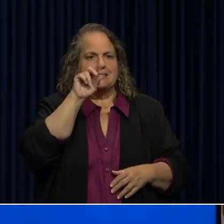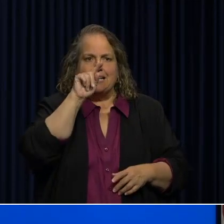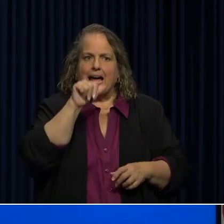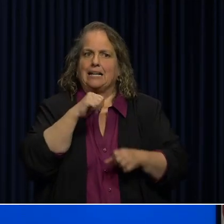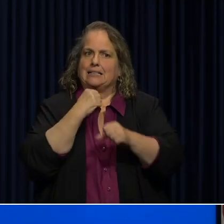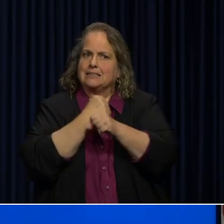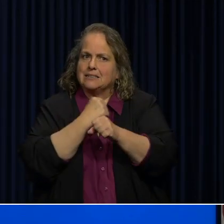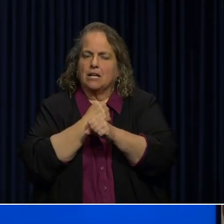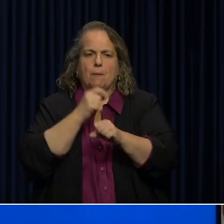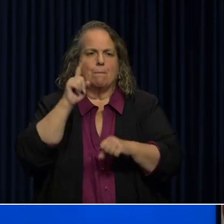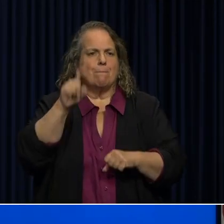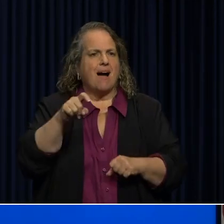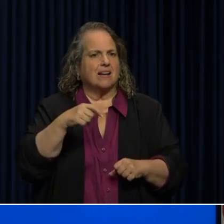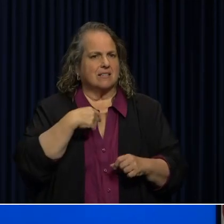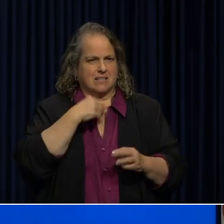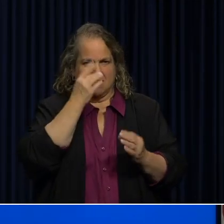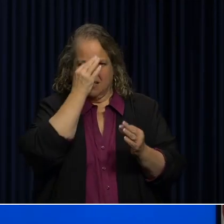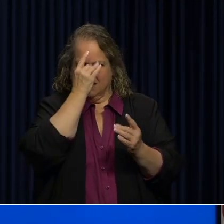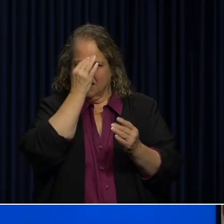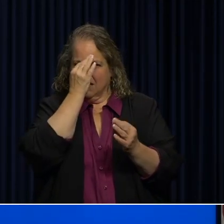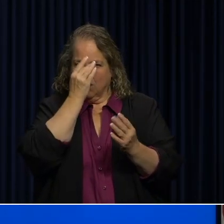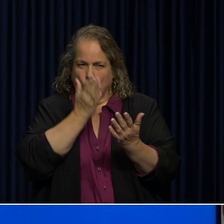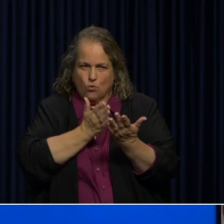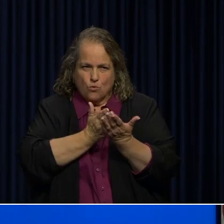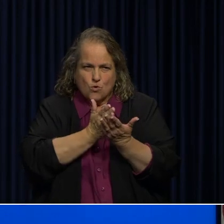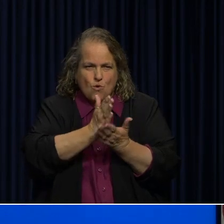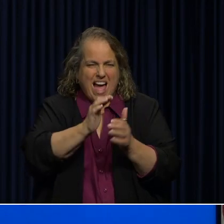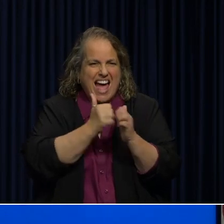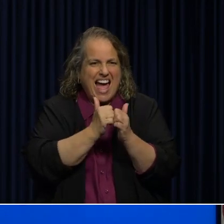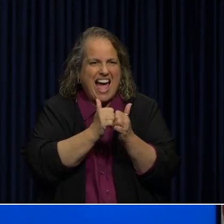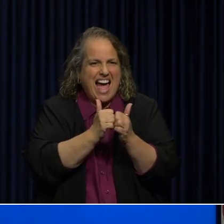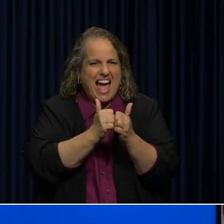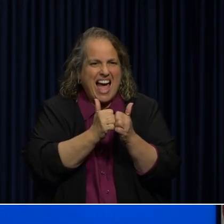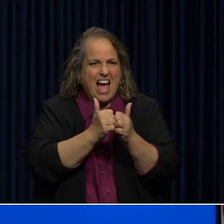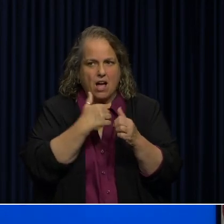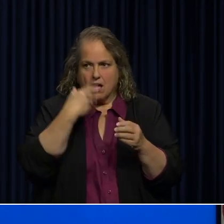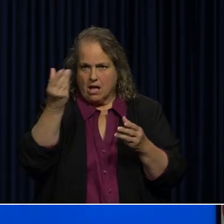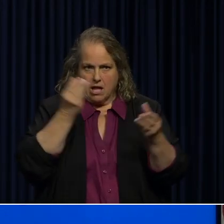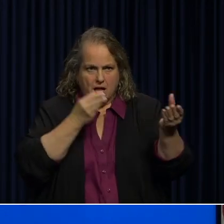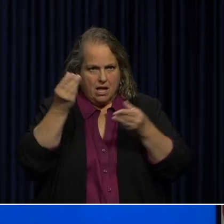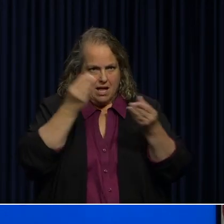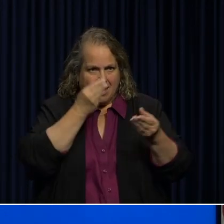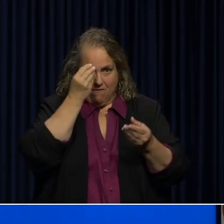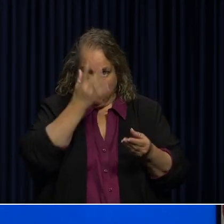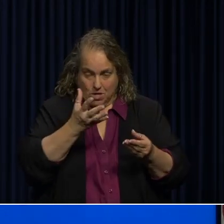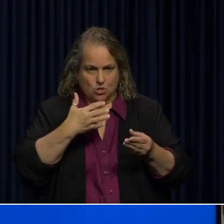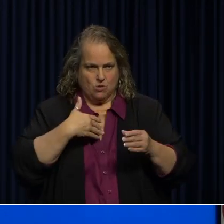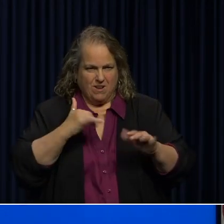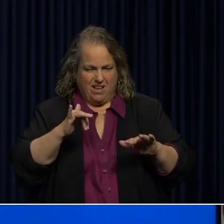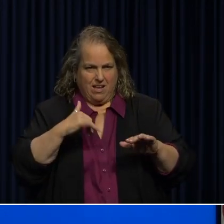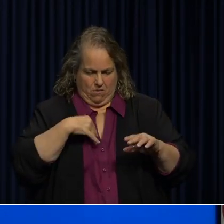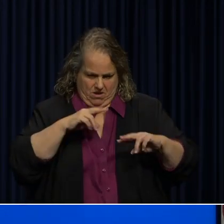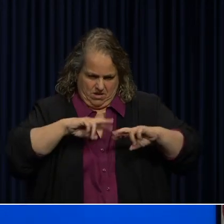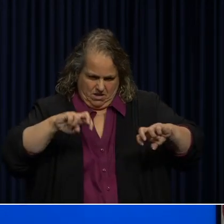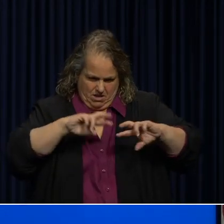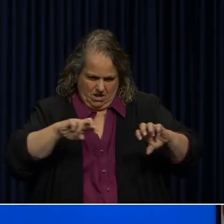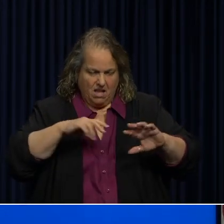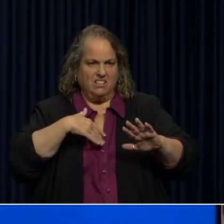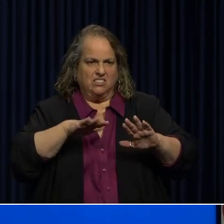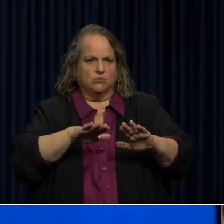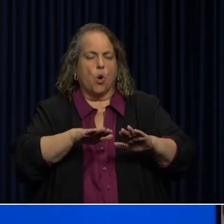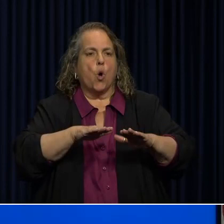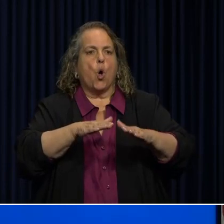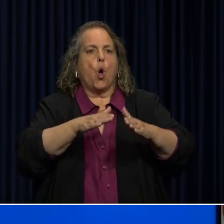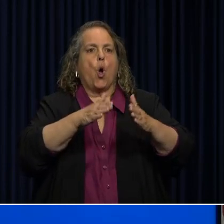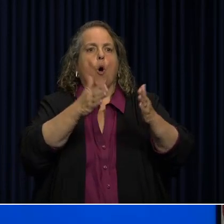well planned, and it has to happen in phases. That is how we protect those around us, continue to pass the test of